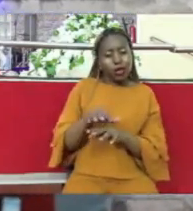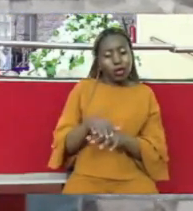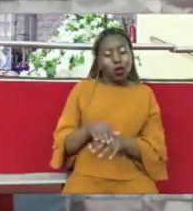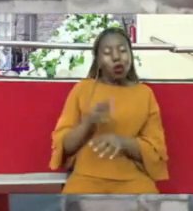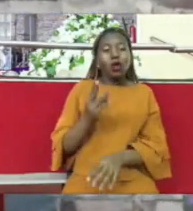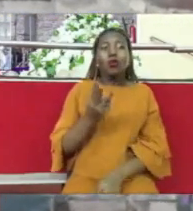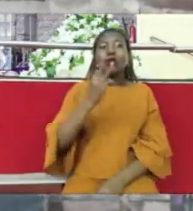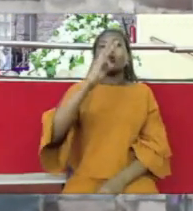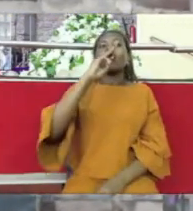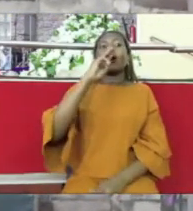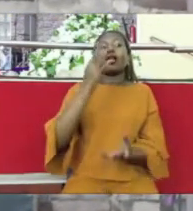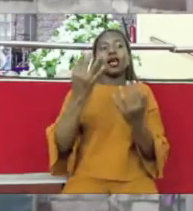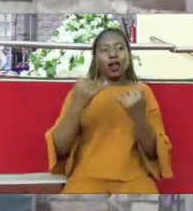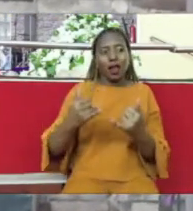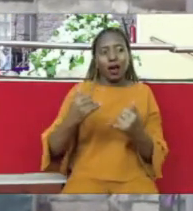kidogo nikaanza kwa